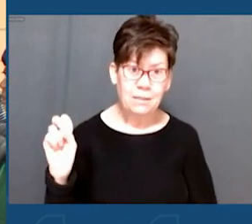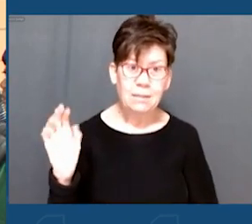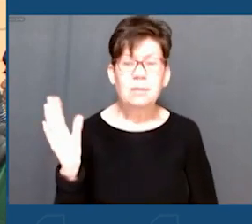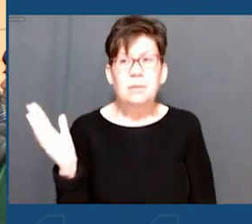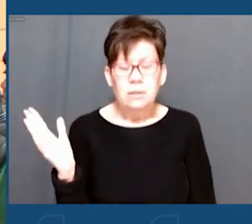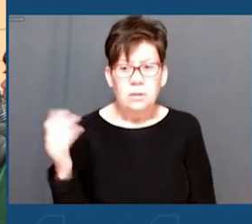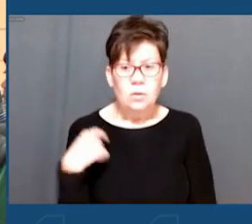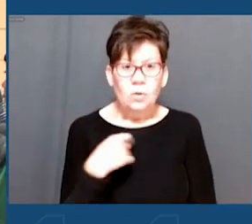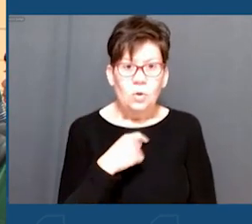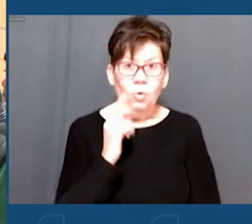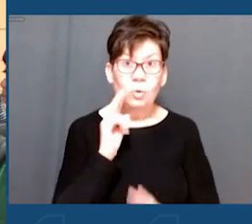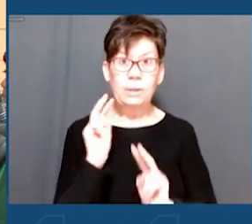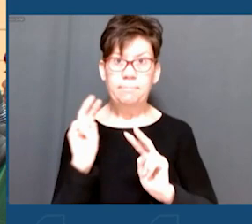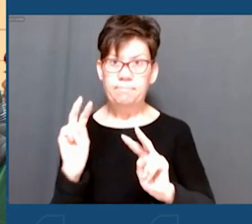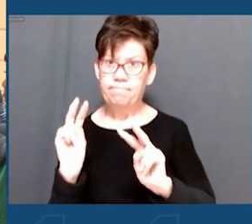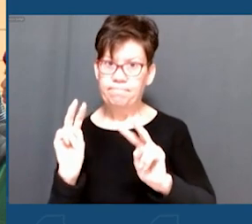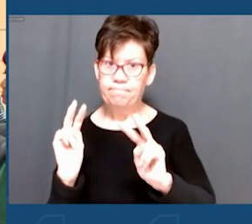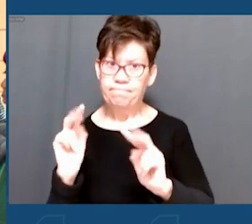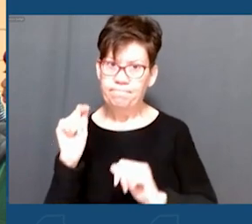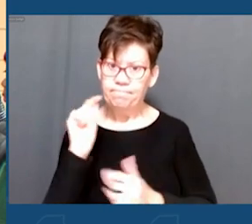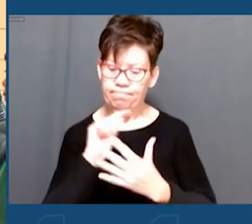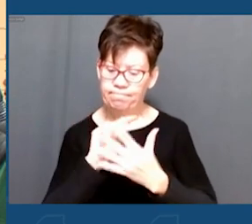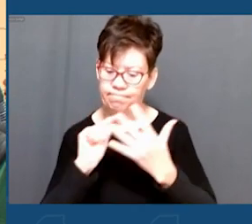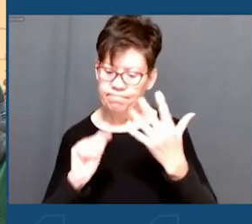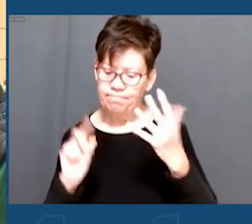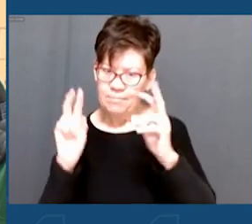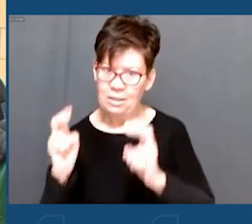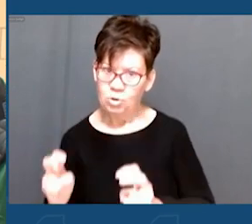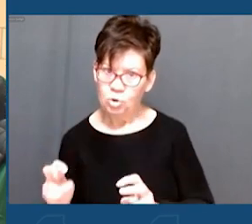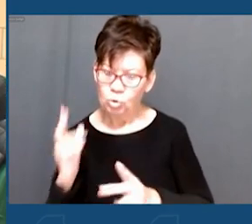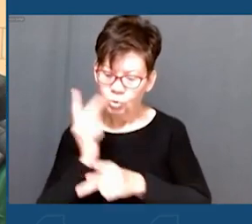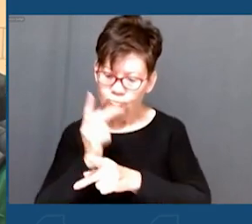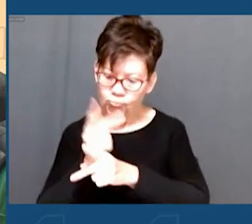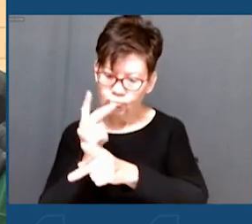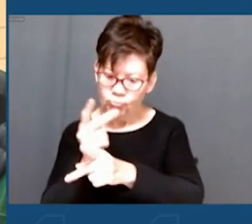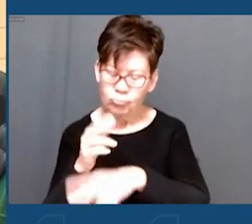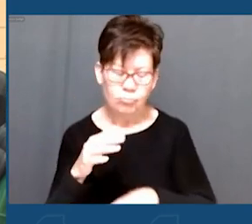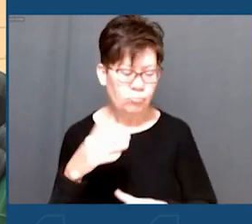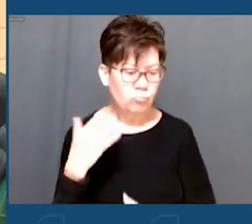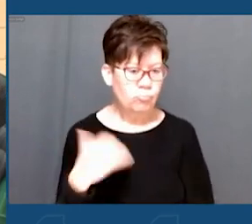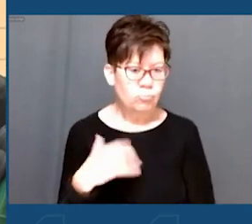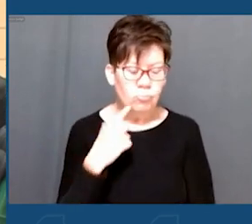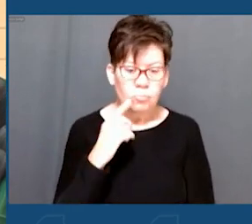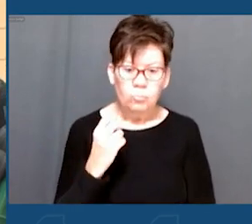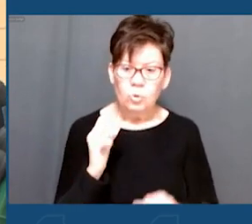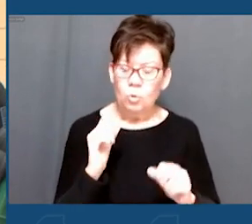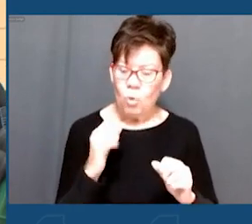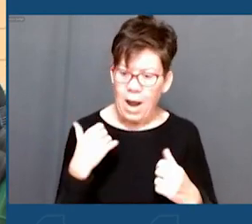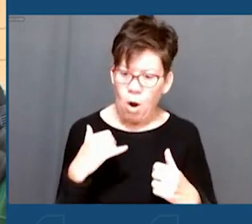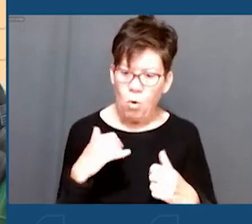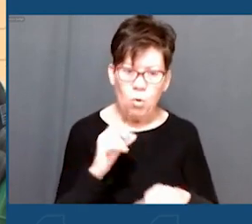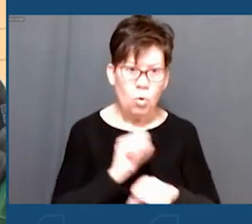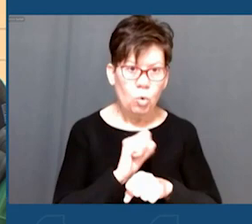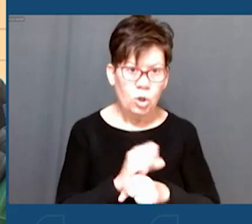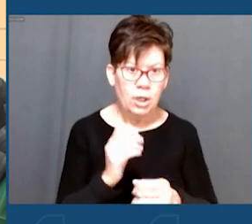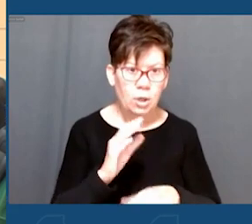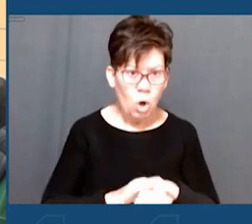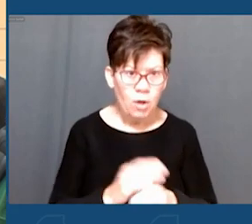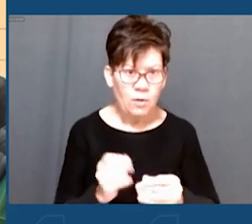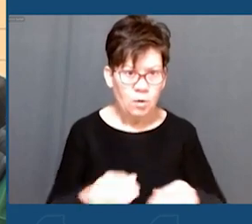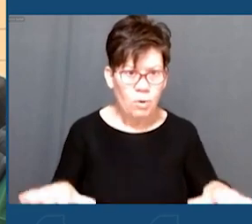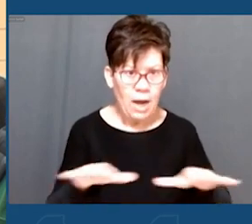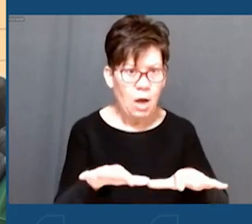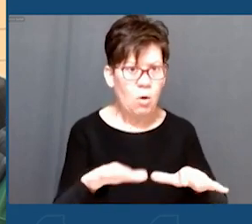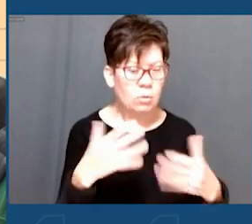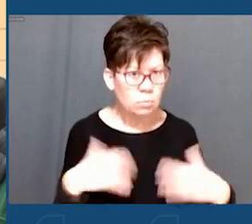forward to tackling these great issues together. It was amazing working on the ground. I wish we were warmer out